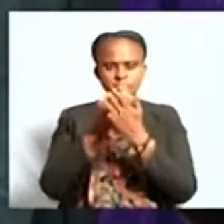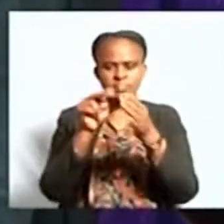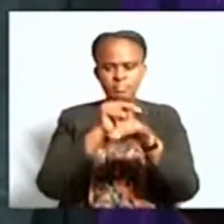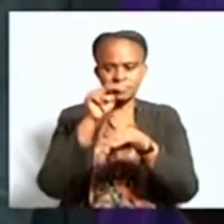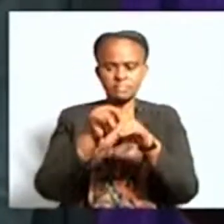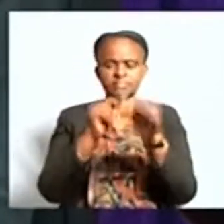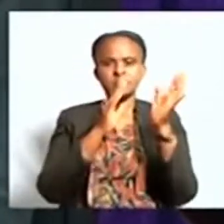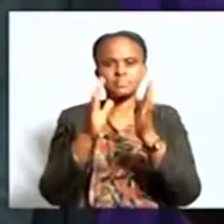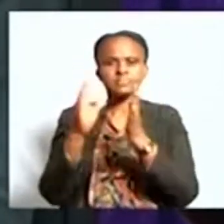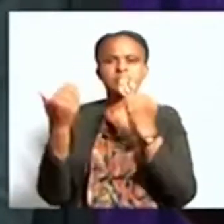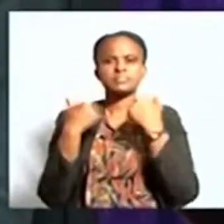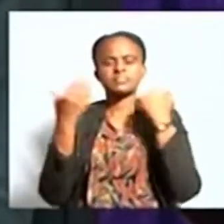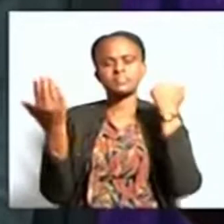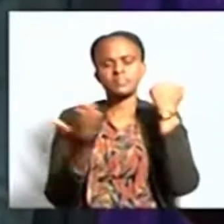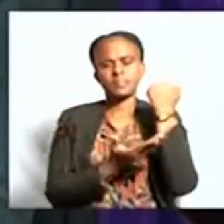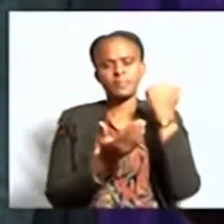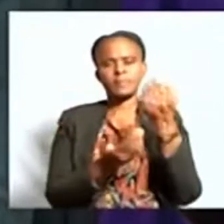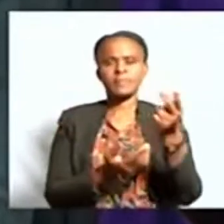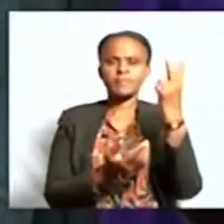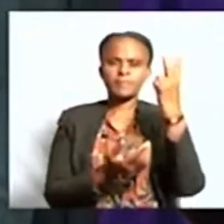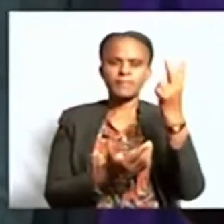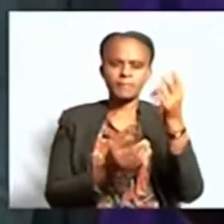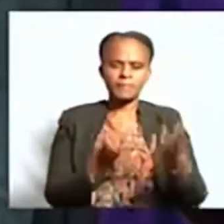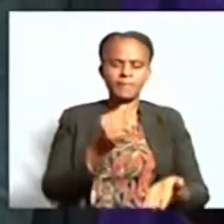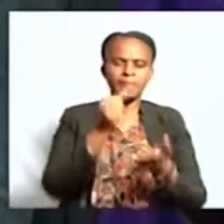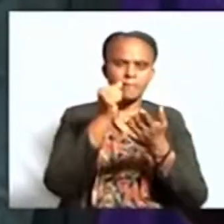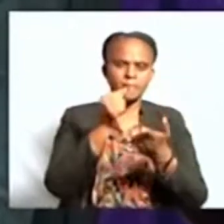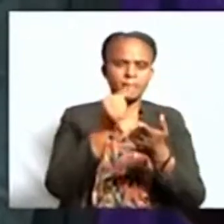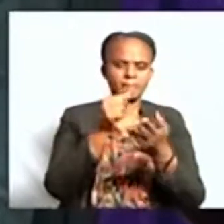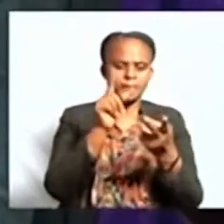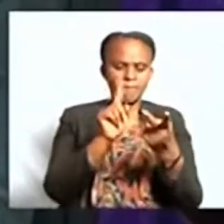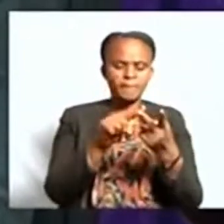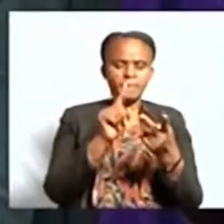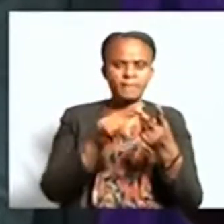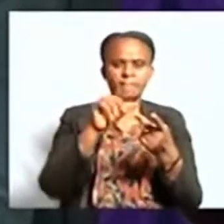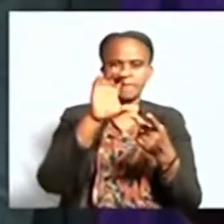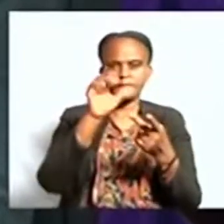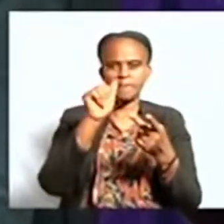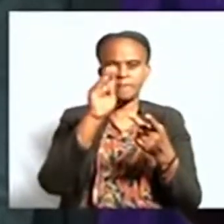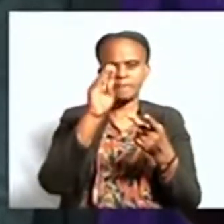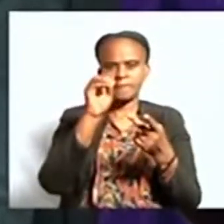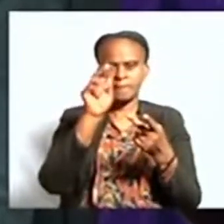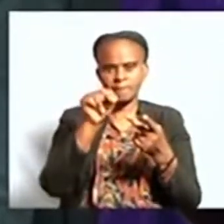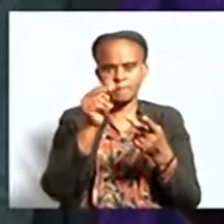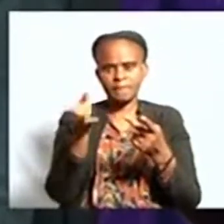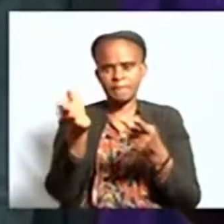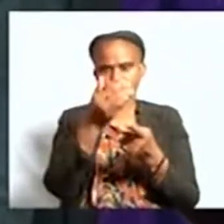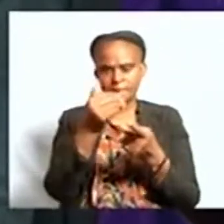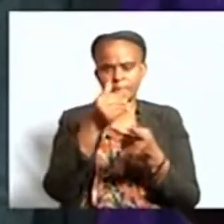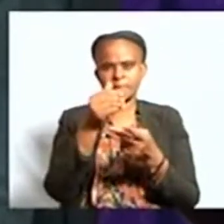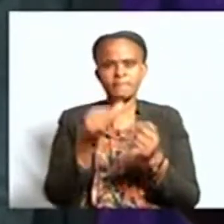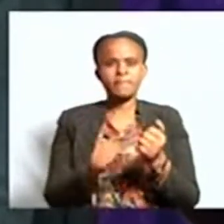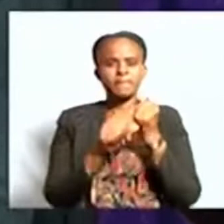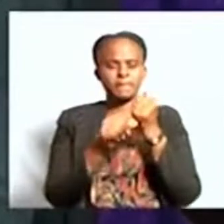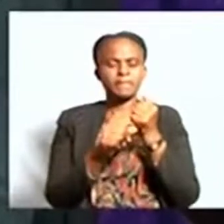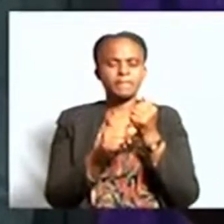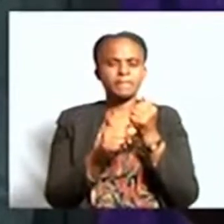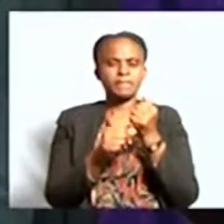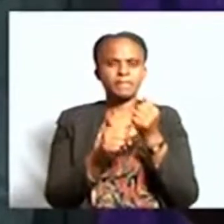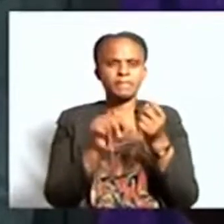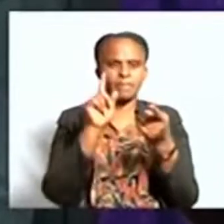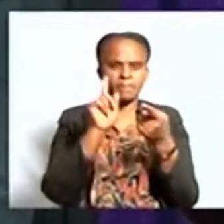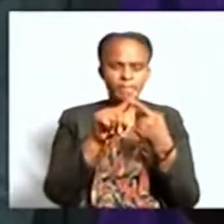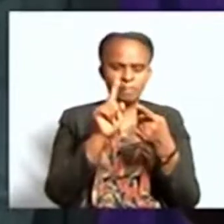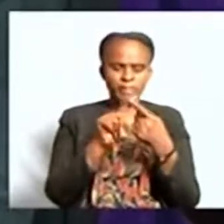has introduced 2 budget lines for carbon emission surtax collected by the agency.